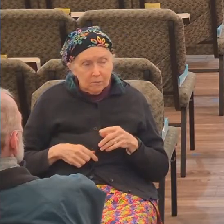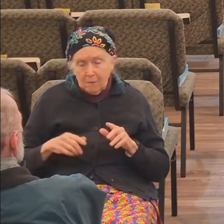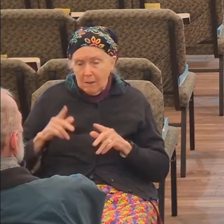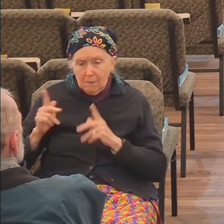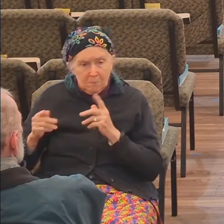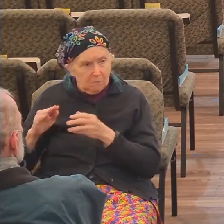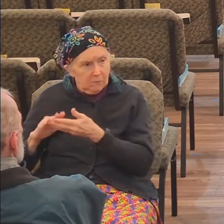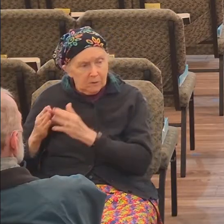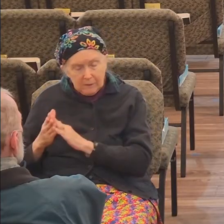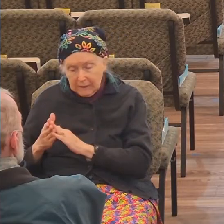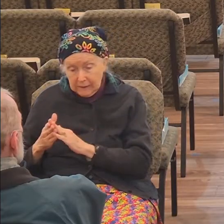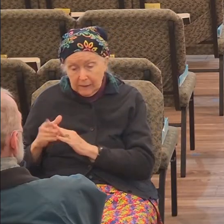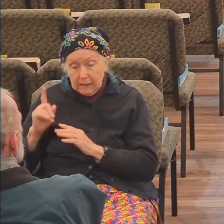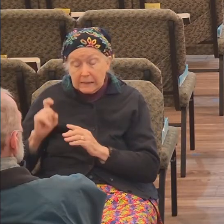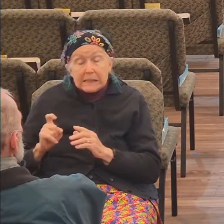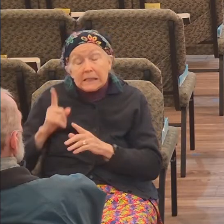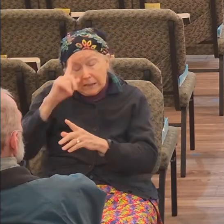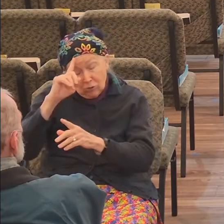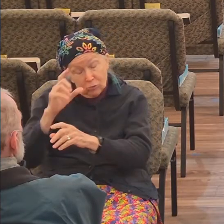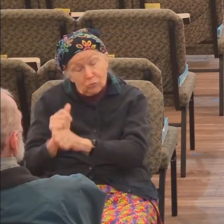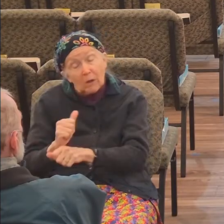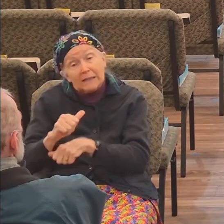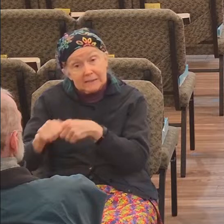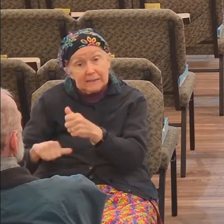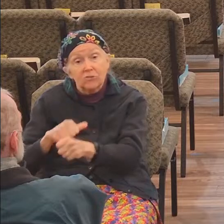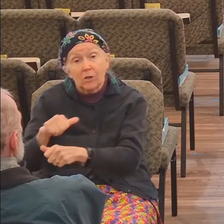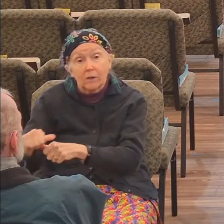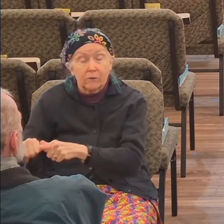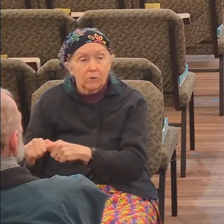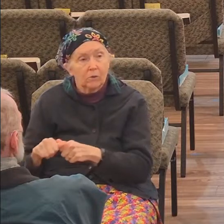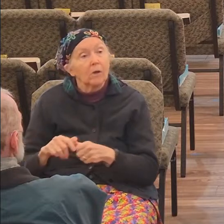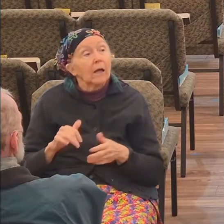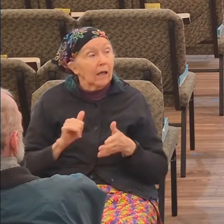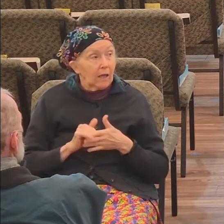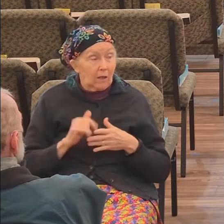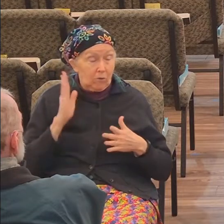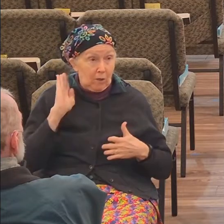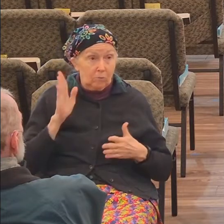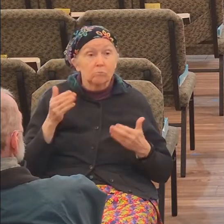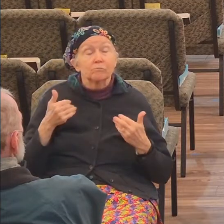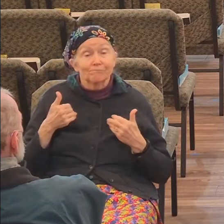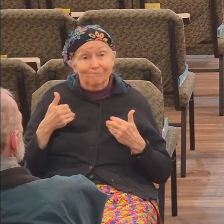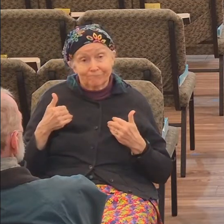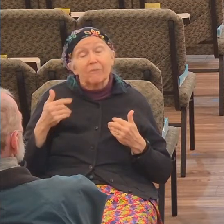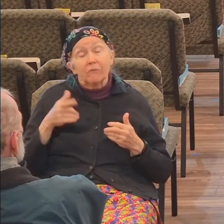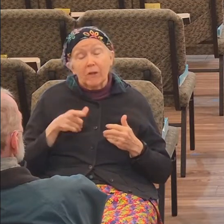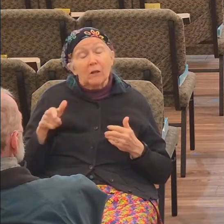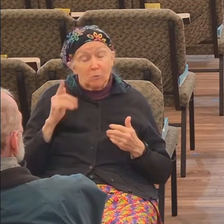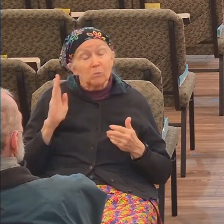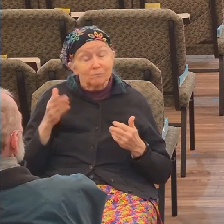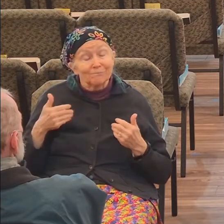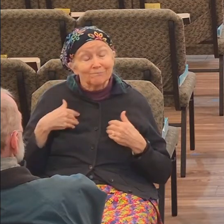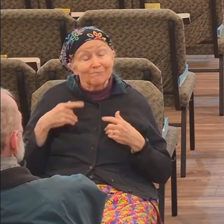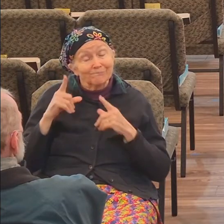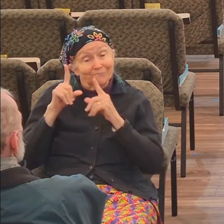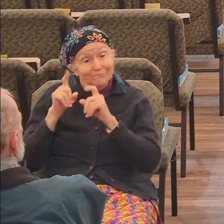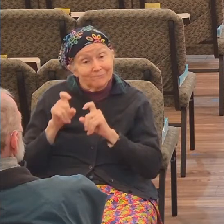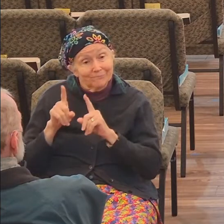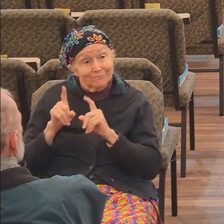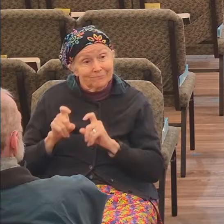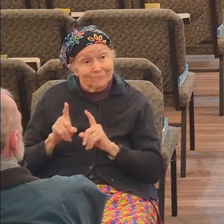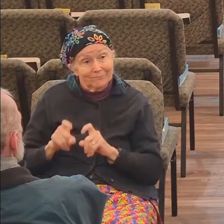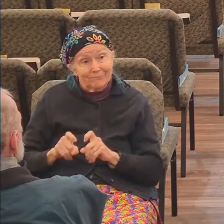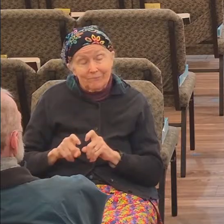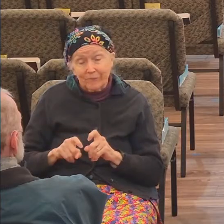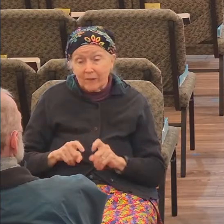Yeah, right. And that was going to be put to the test, right? Be put to the test. So Paul is saying, listen, your